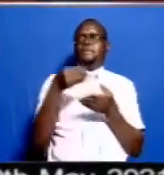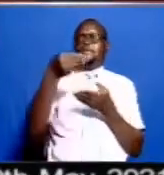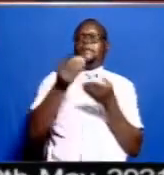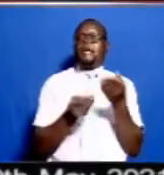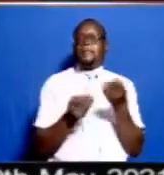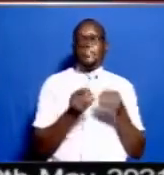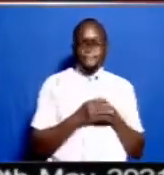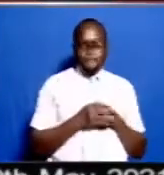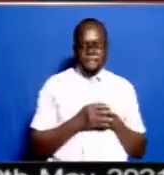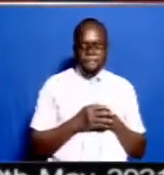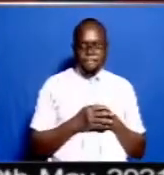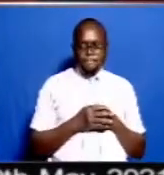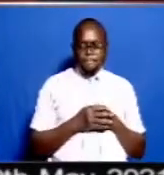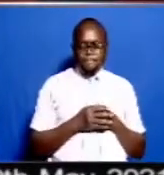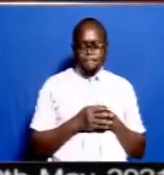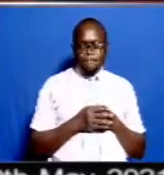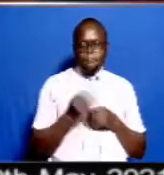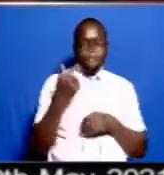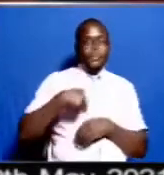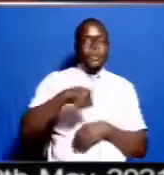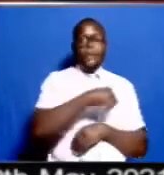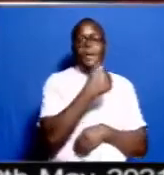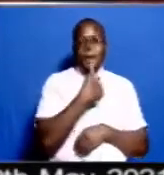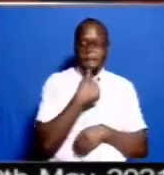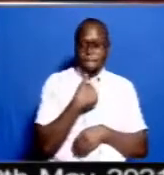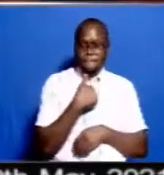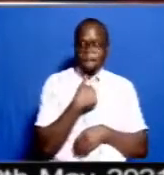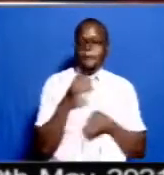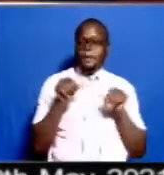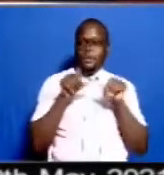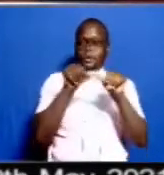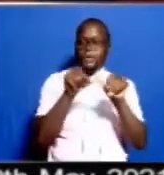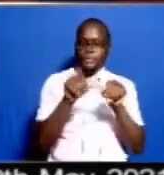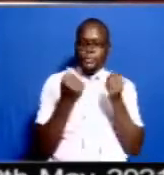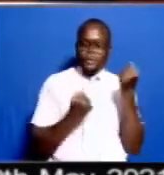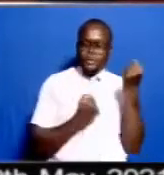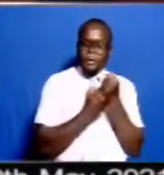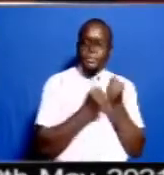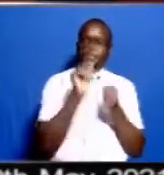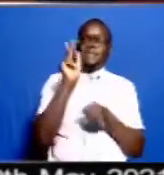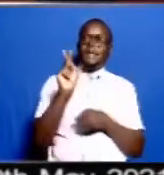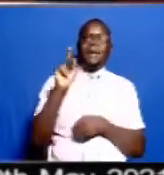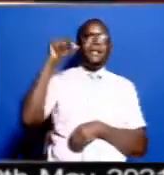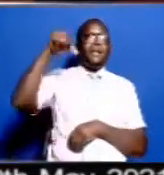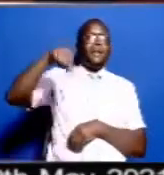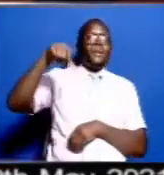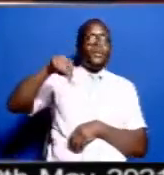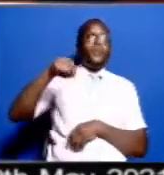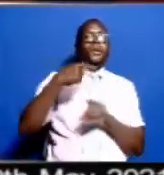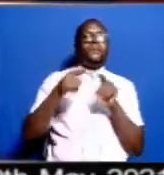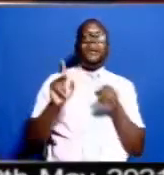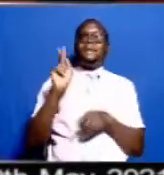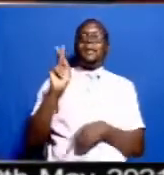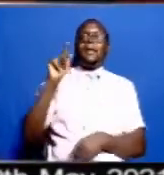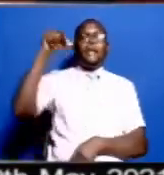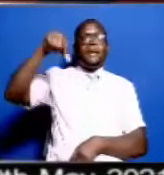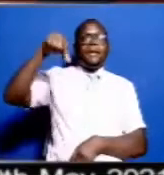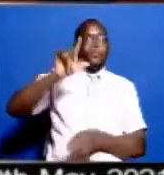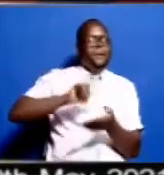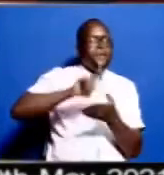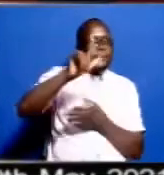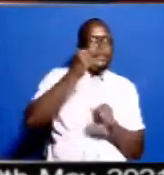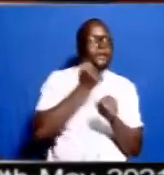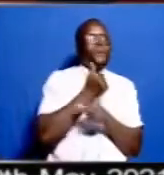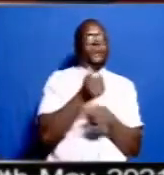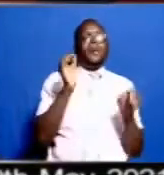Chair. We have continued to support Kenya Airways, but Kenya Airways seem not to be doing